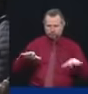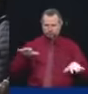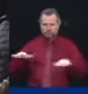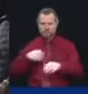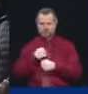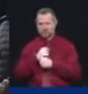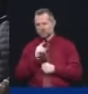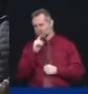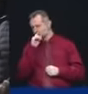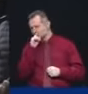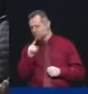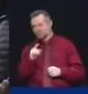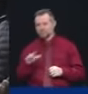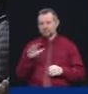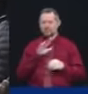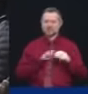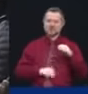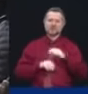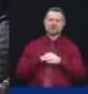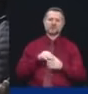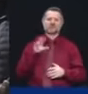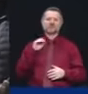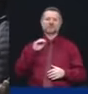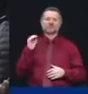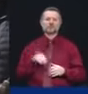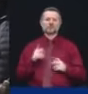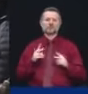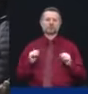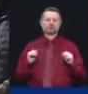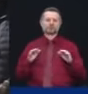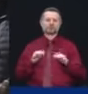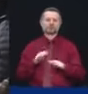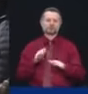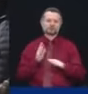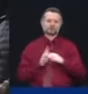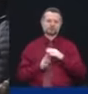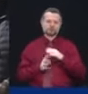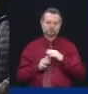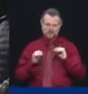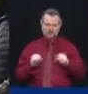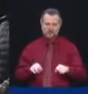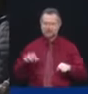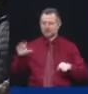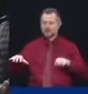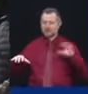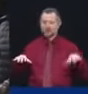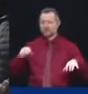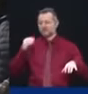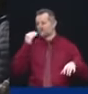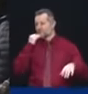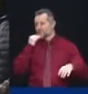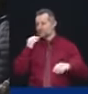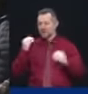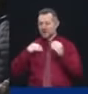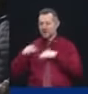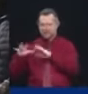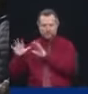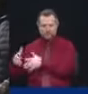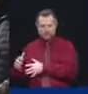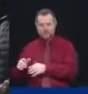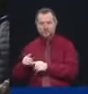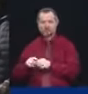at about 50%, so we'll have four separate areas: food and beverage, amusement rides, concerts, and